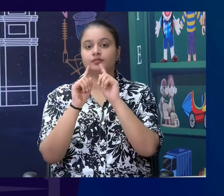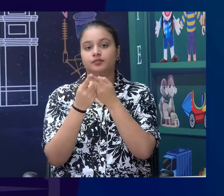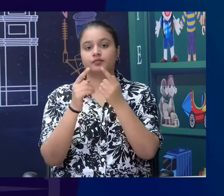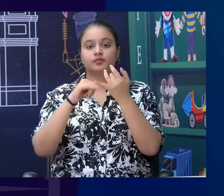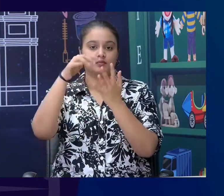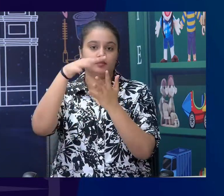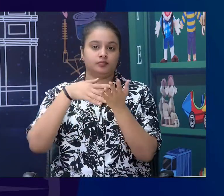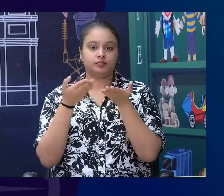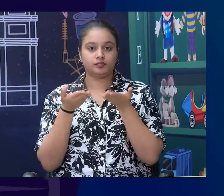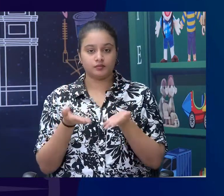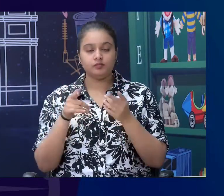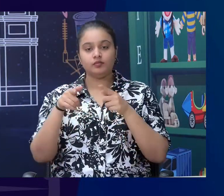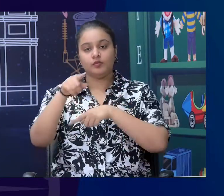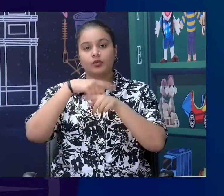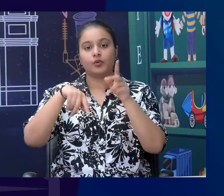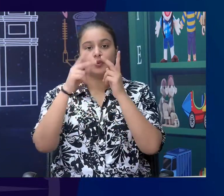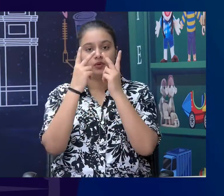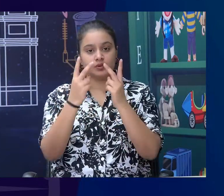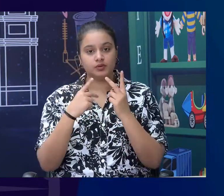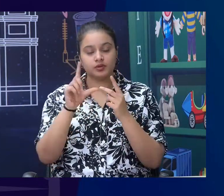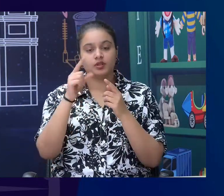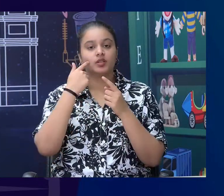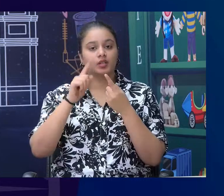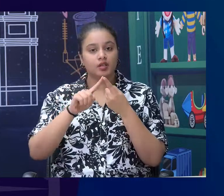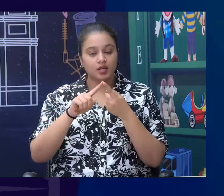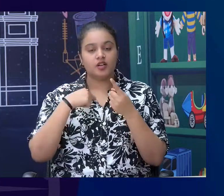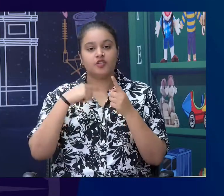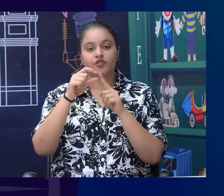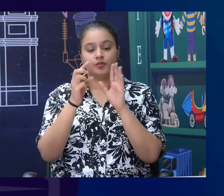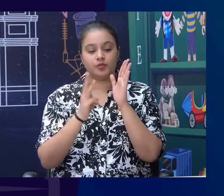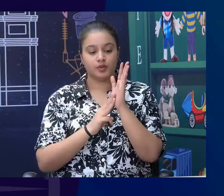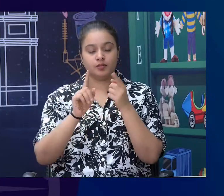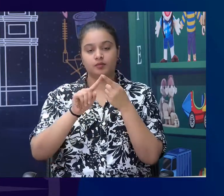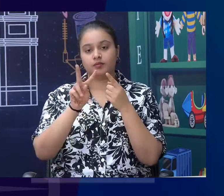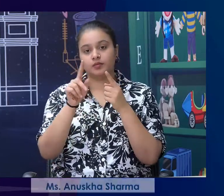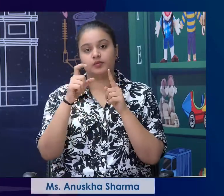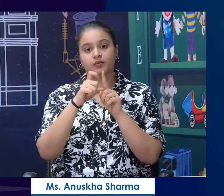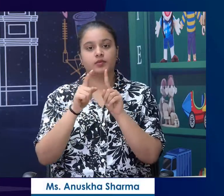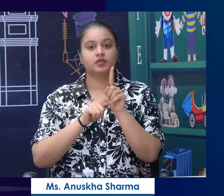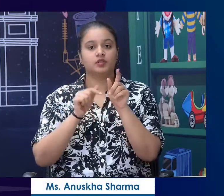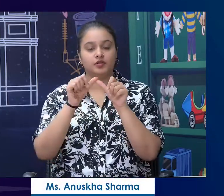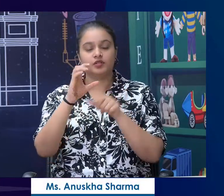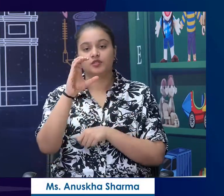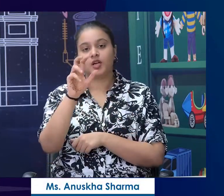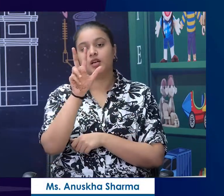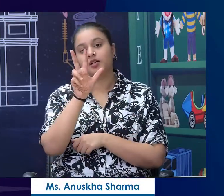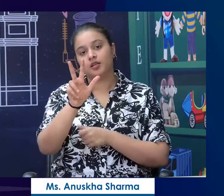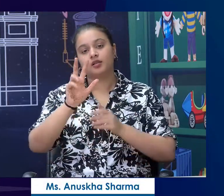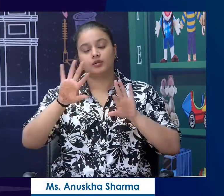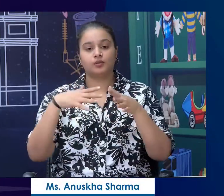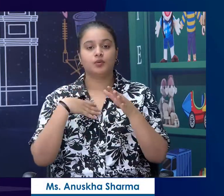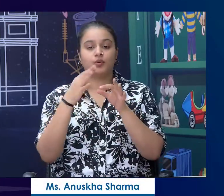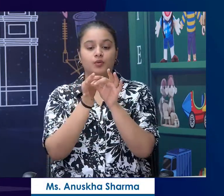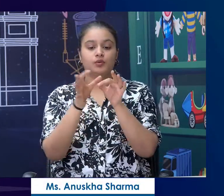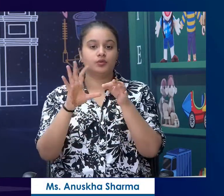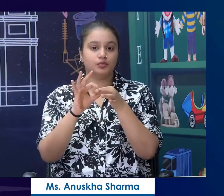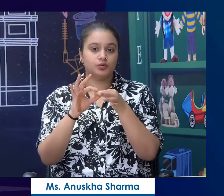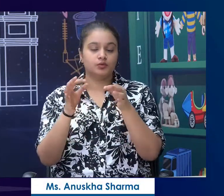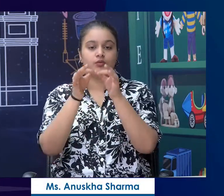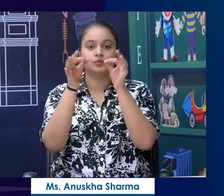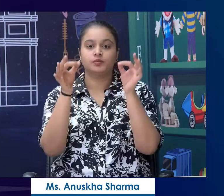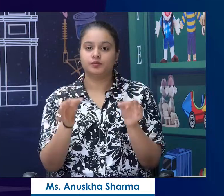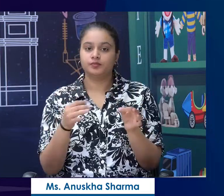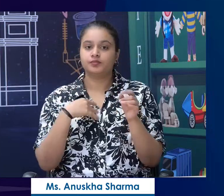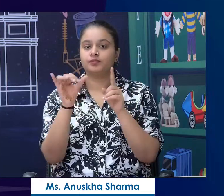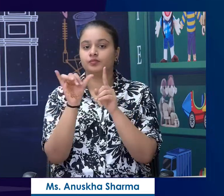classrooms. You are watching us live on PMeVIDYA channel number 8 and also on our YouTube channel NCERT